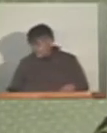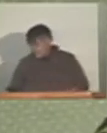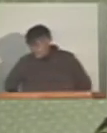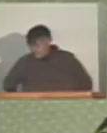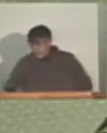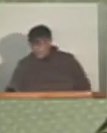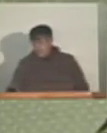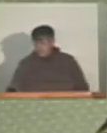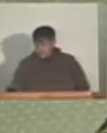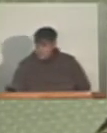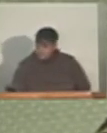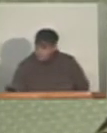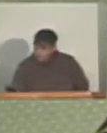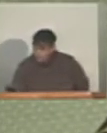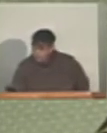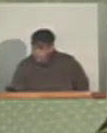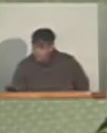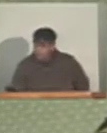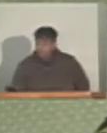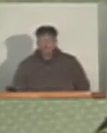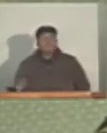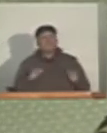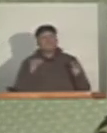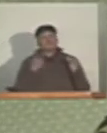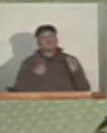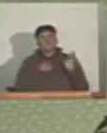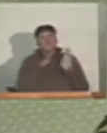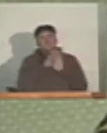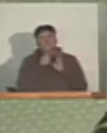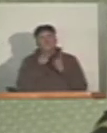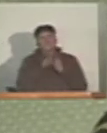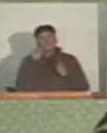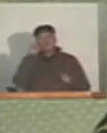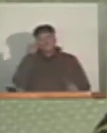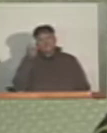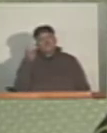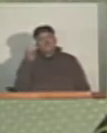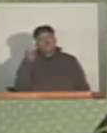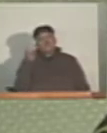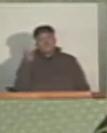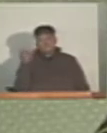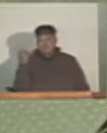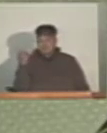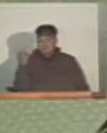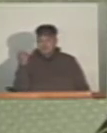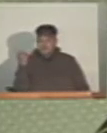to adjourn. The motion is that we adjourn until tomorrow, the 14th.